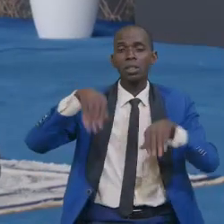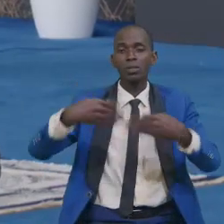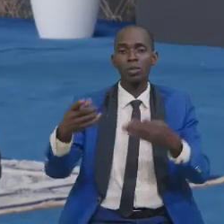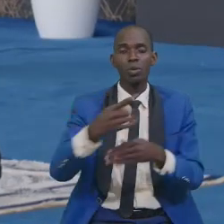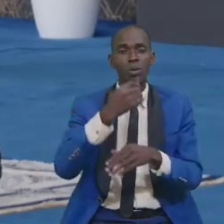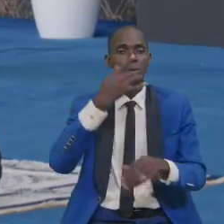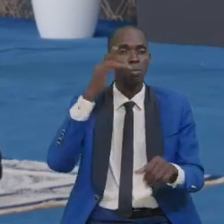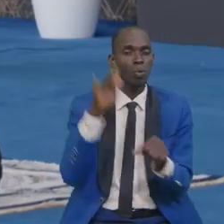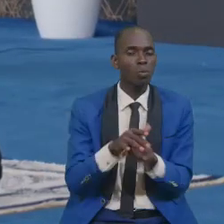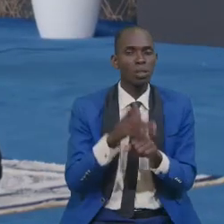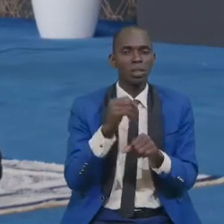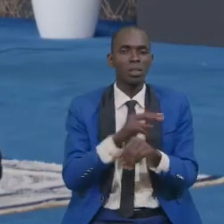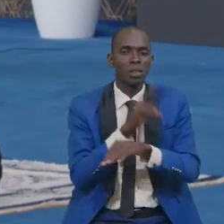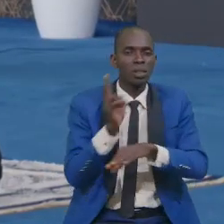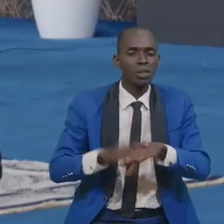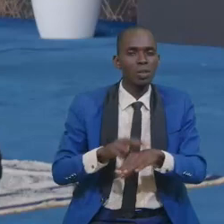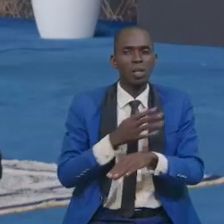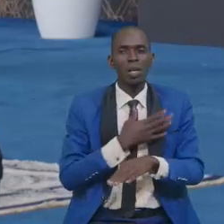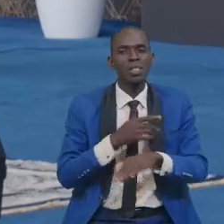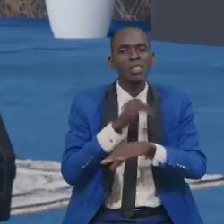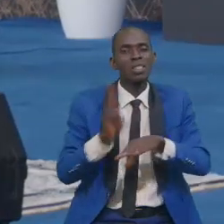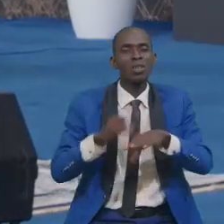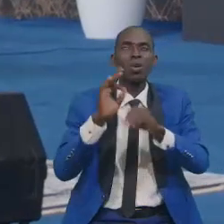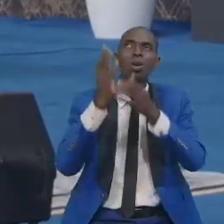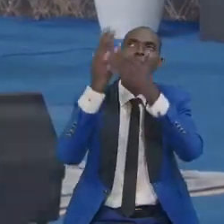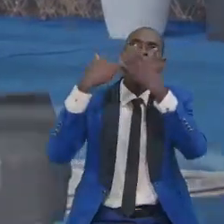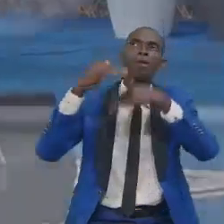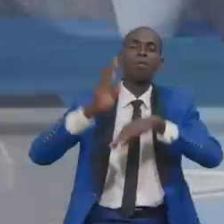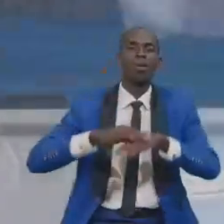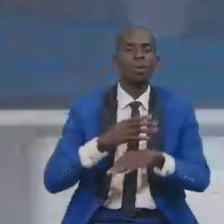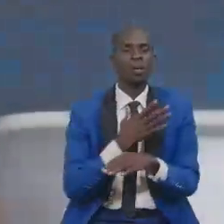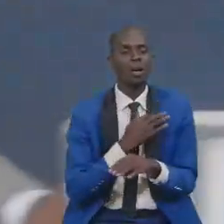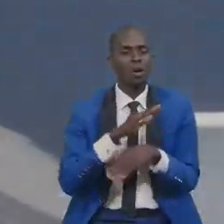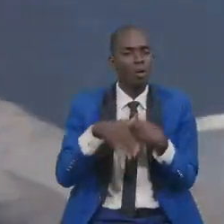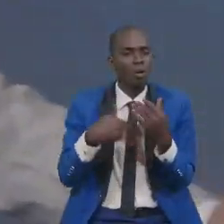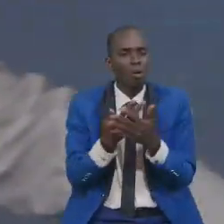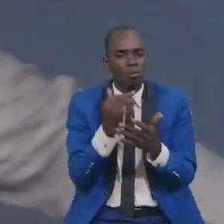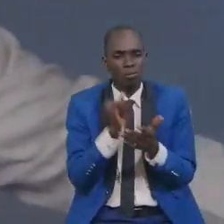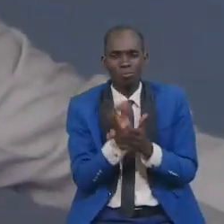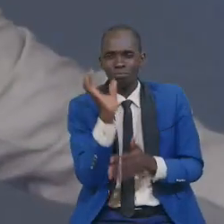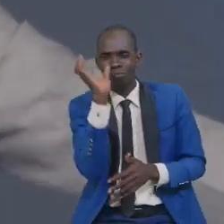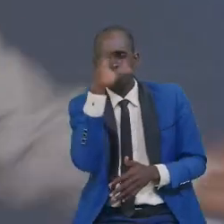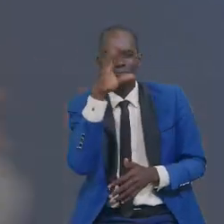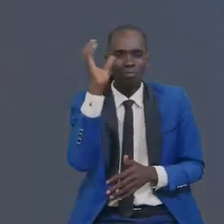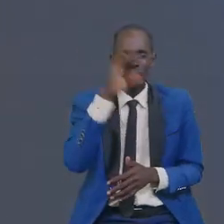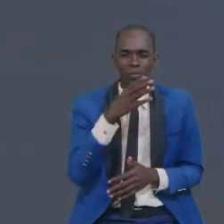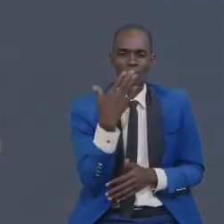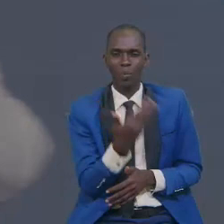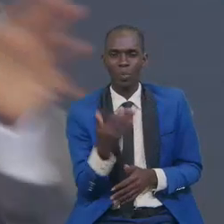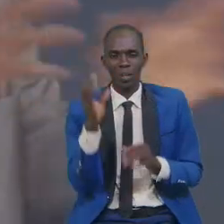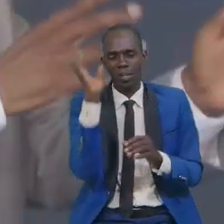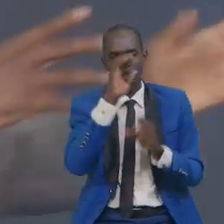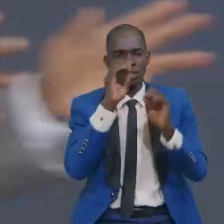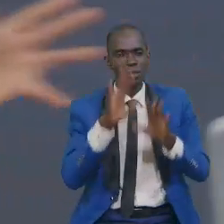you the nature and the nature of heaven and all those strangers you block them away from your